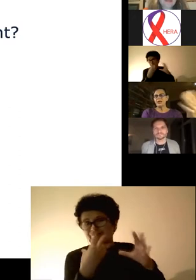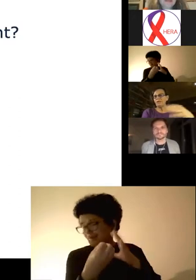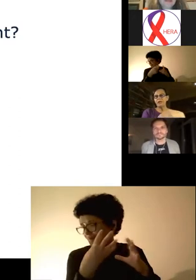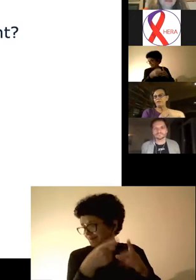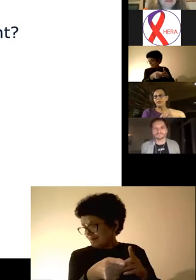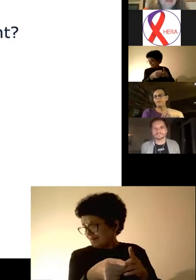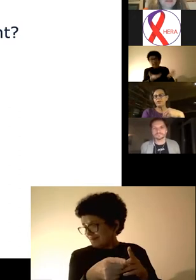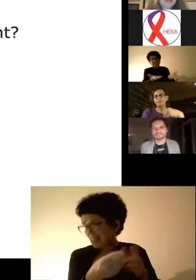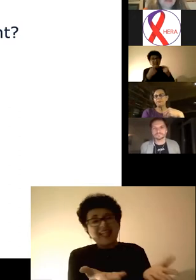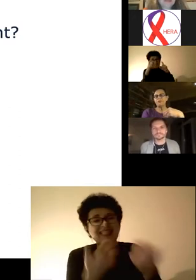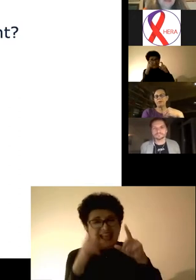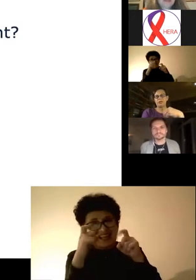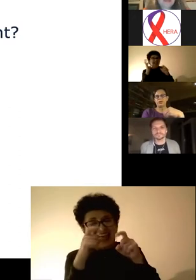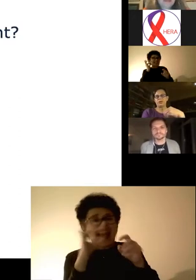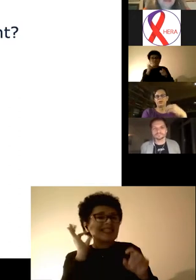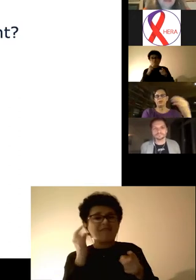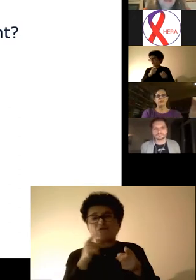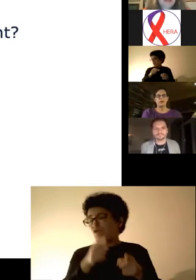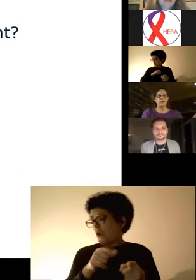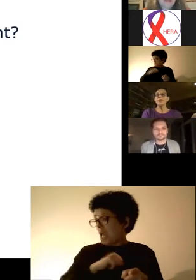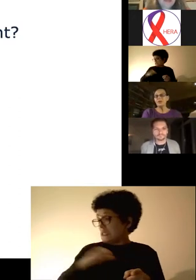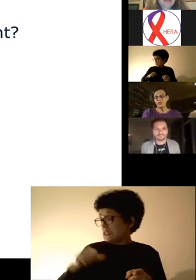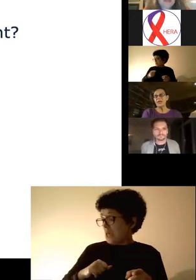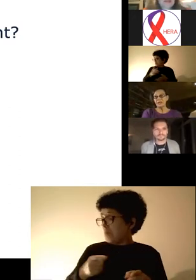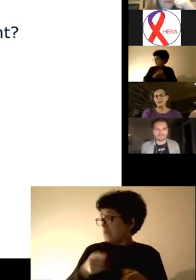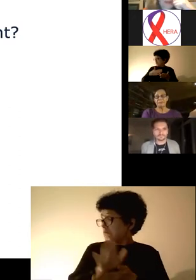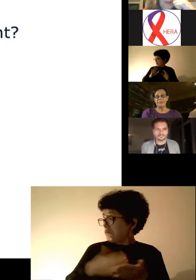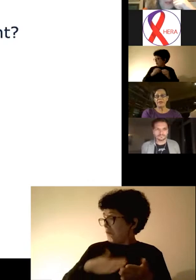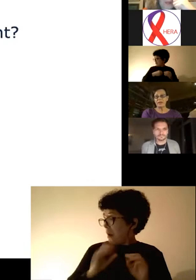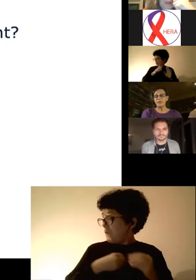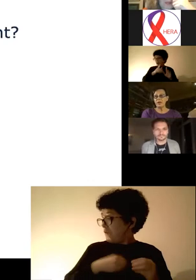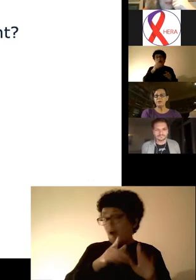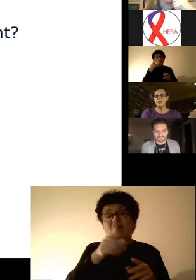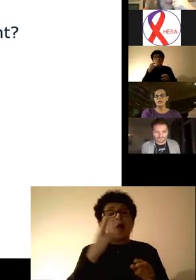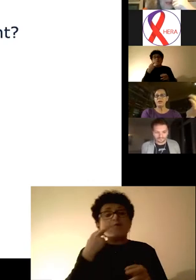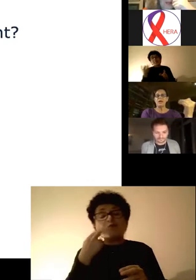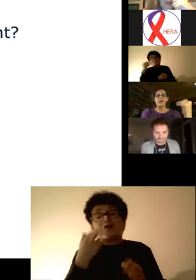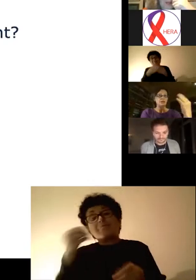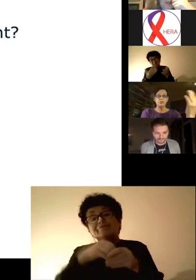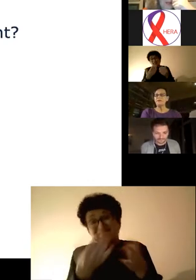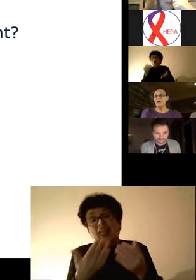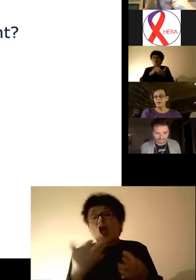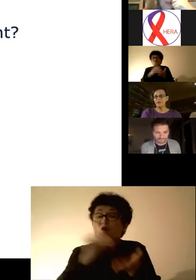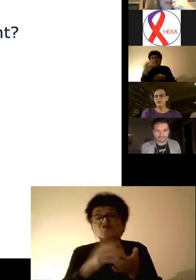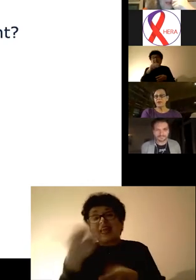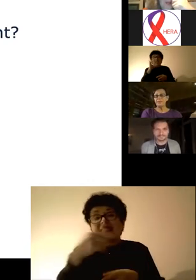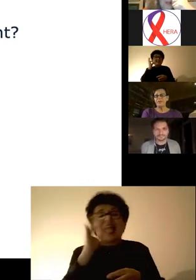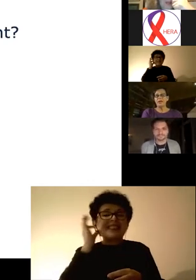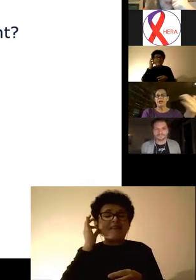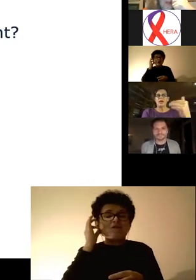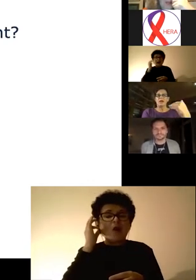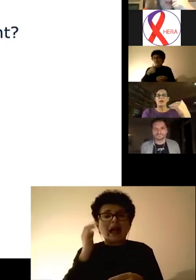asking, give me some more pictures. So the girls are consenting. They want to do it. They do it voluntarily.